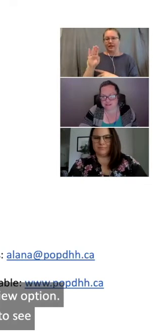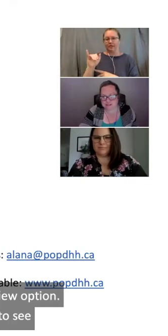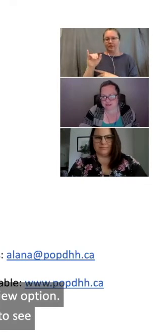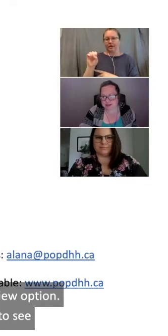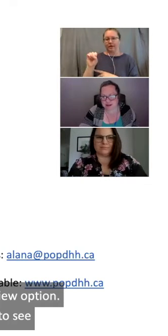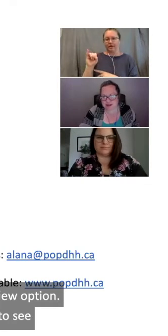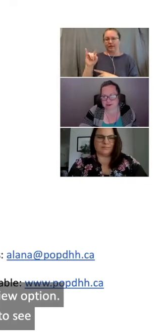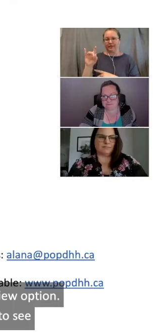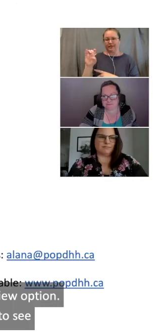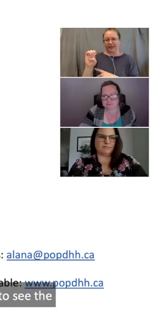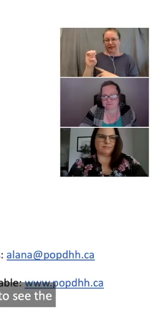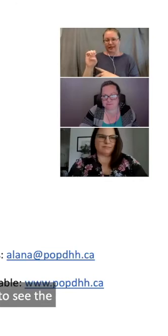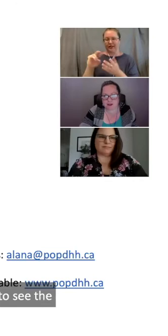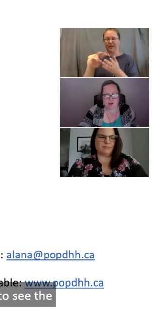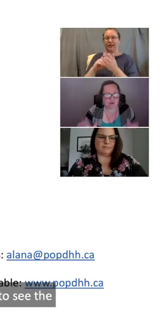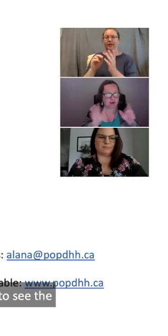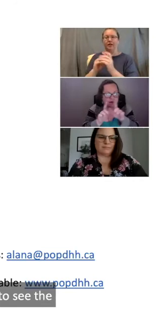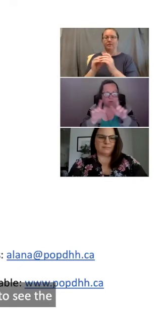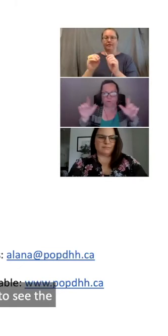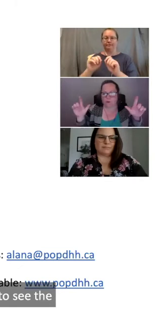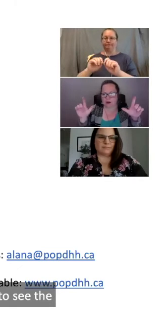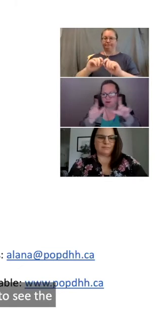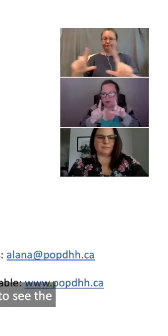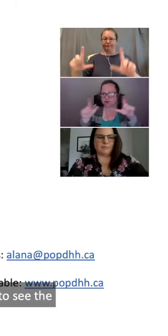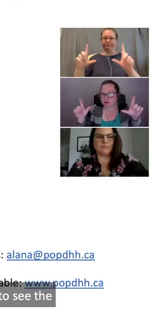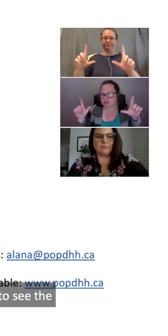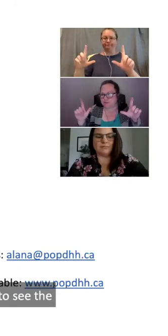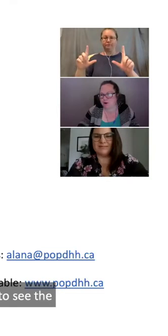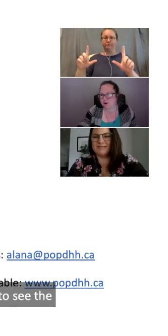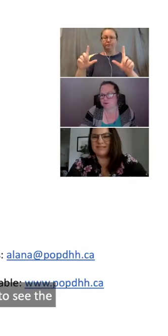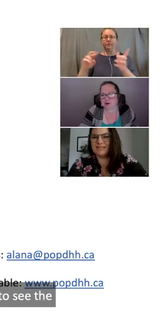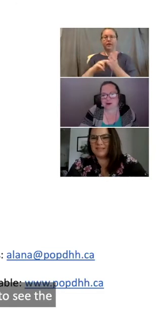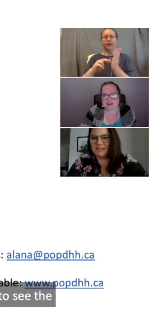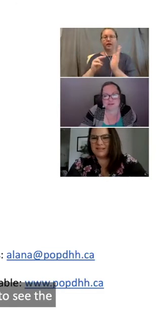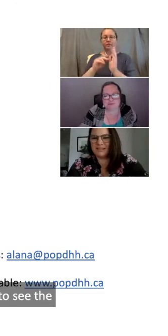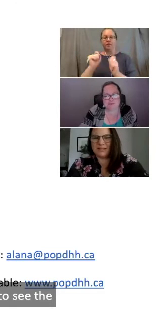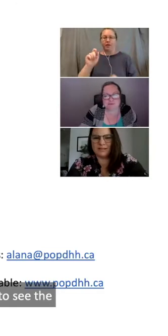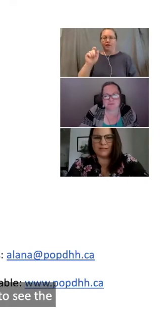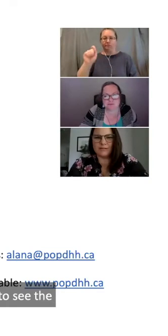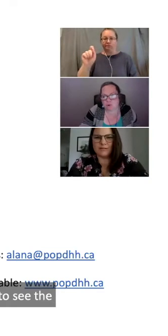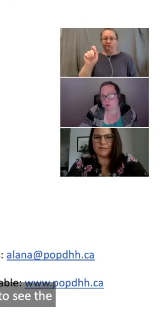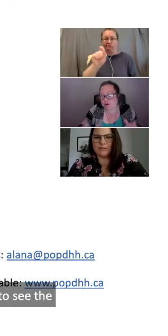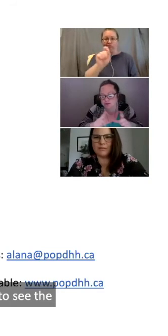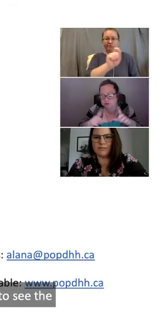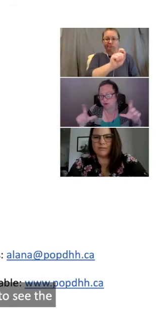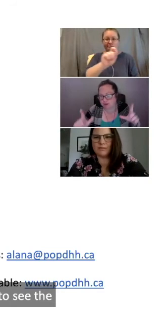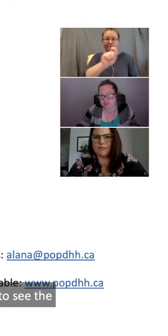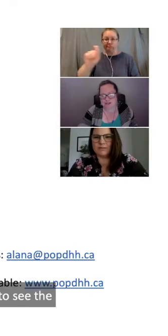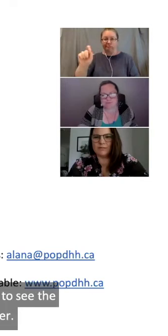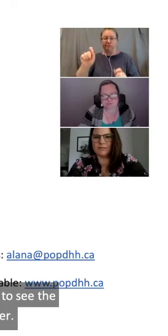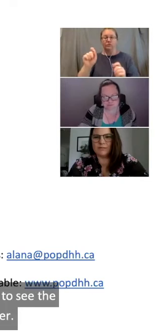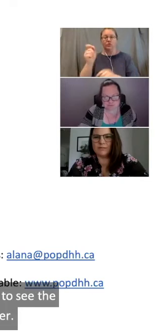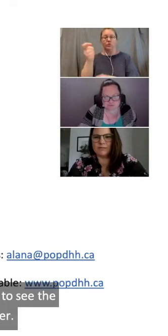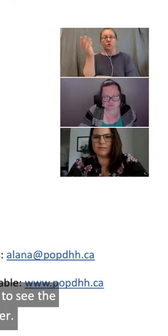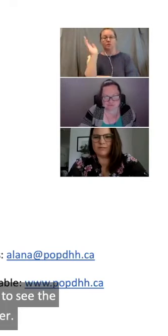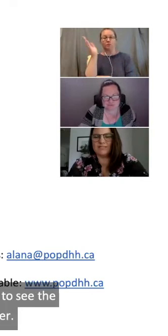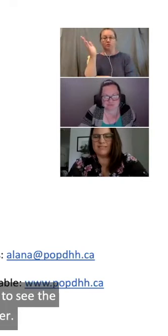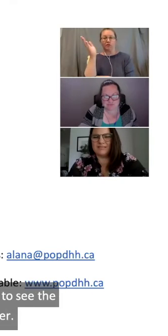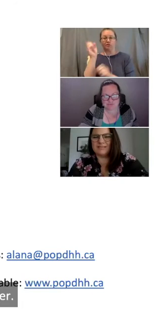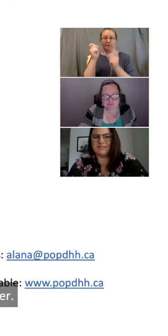best. And you can widen her screen to make her bigger. Or, sorry, Melissa.